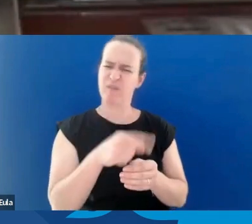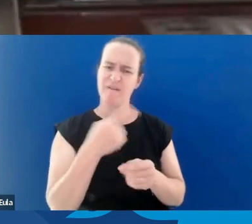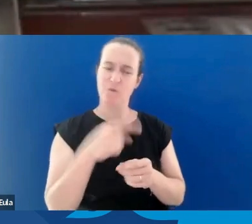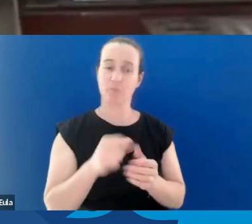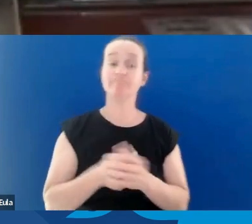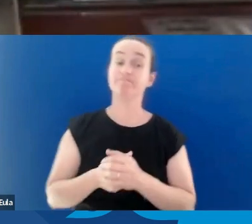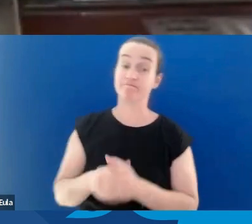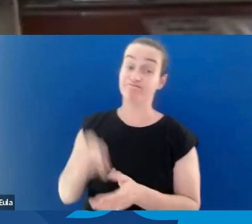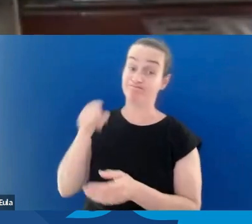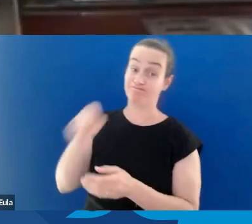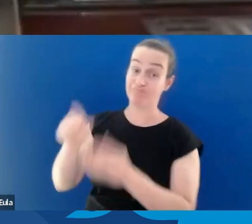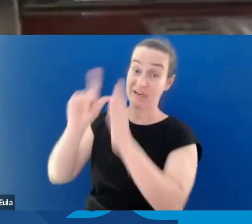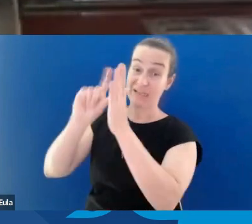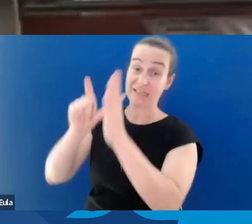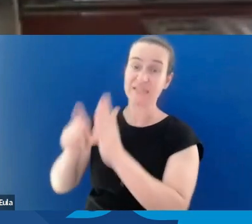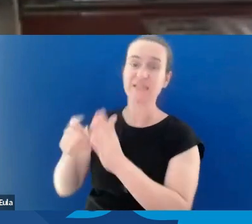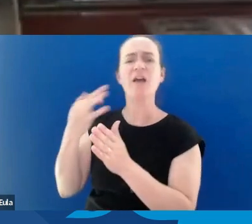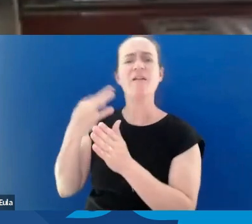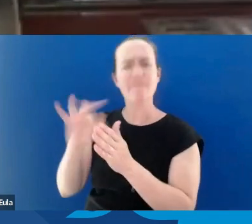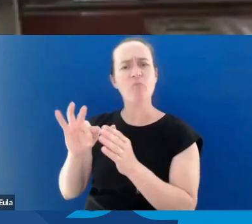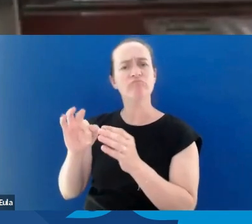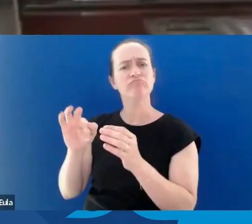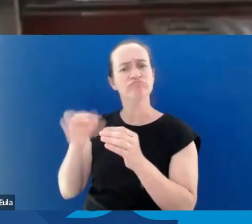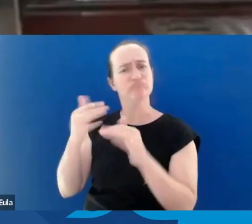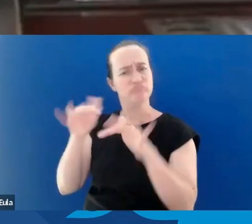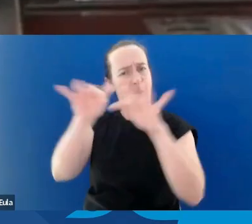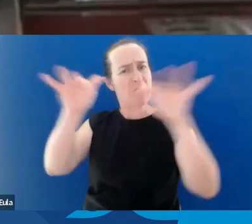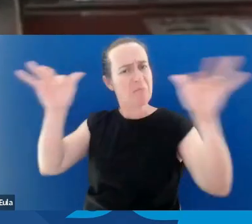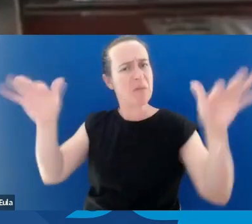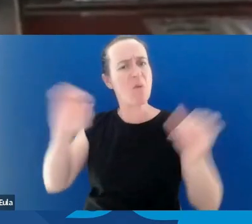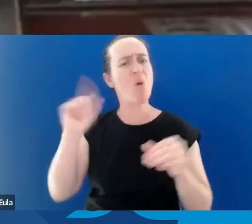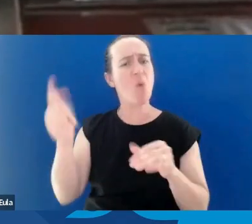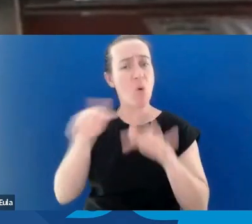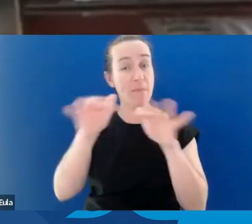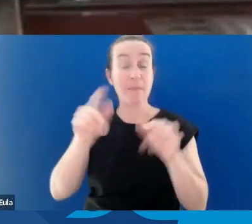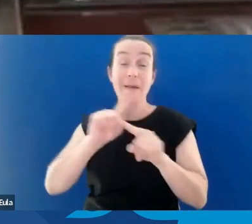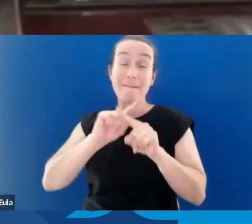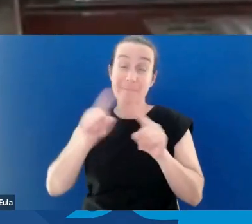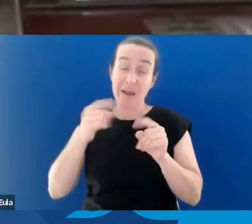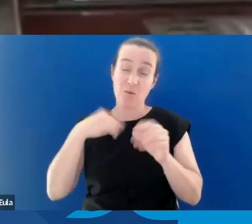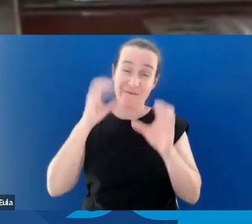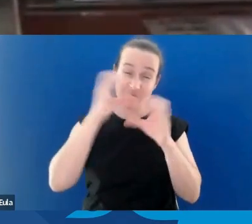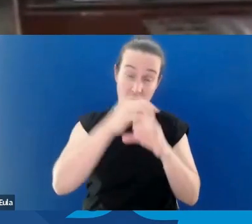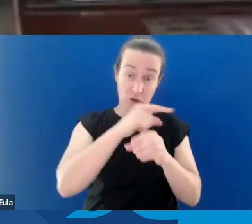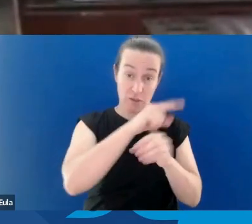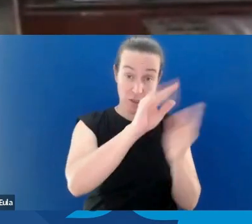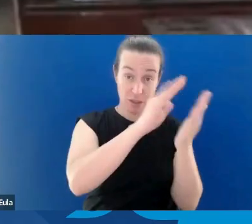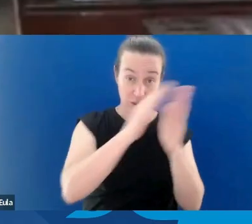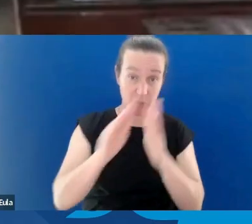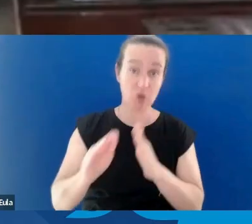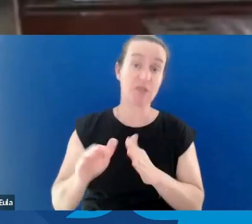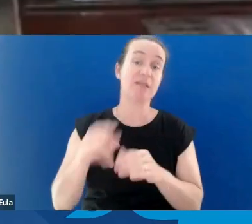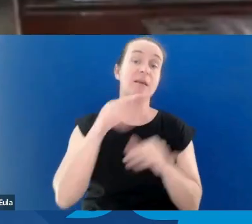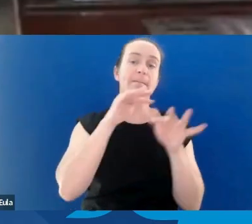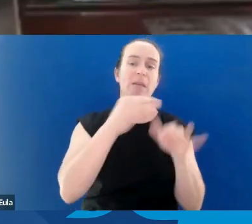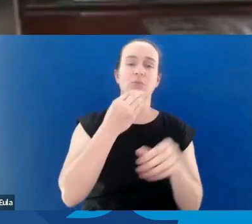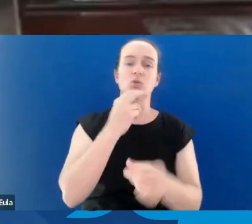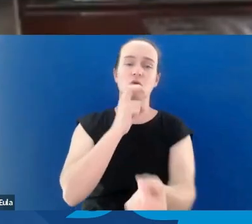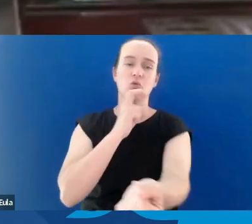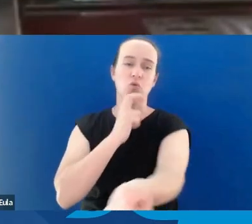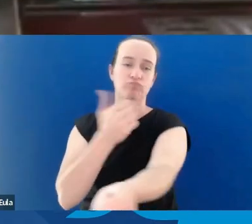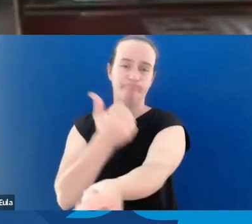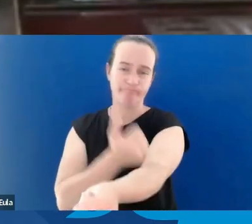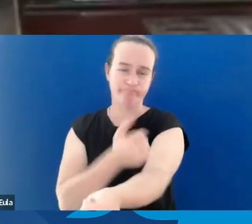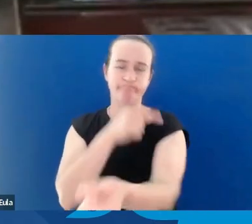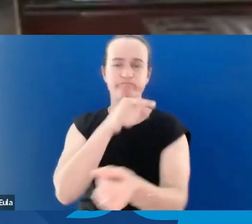podcast was designed for a broad audience, but primarily targets the community, substance users, and advocates. Its core purpose is to